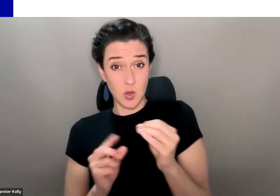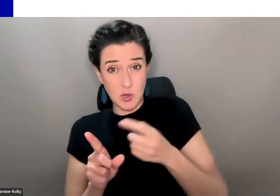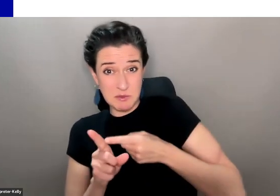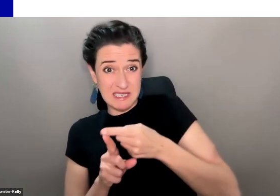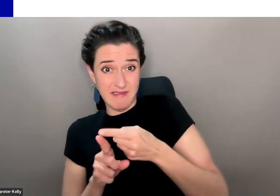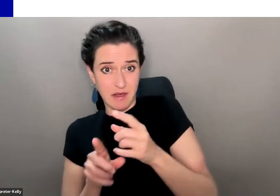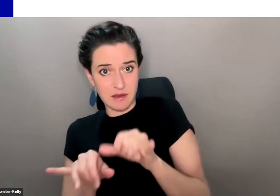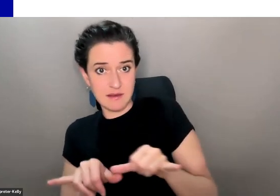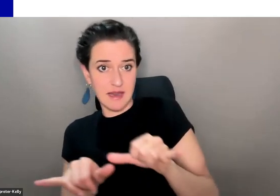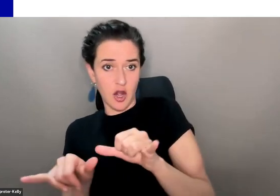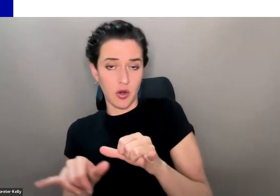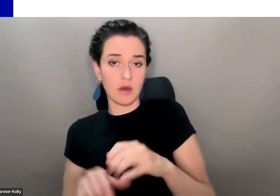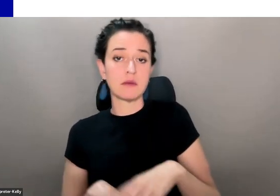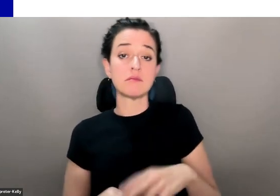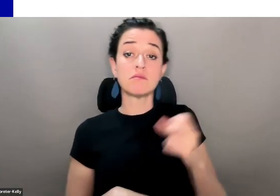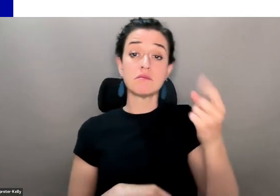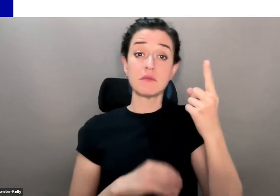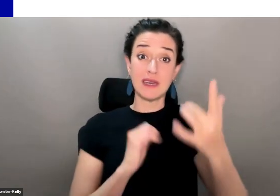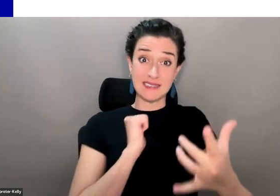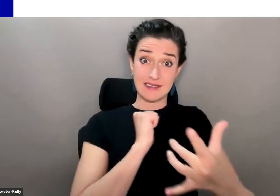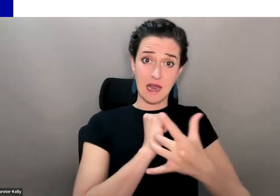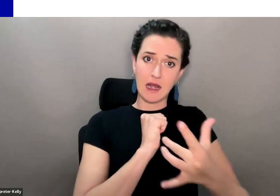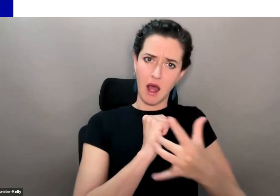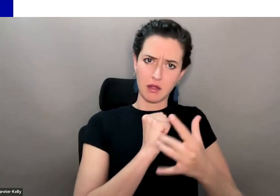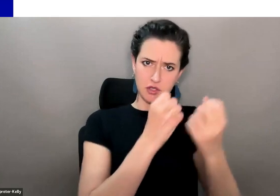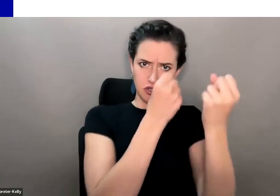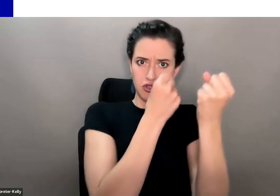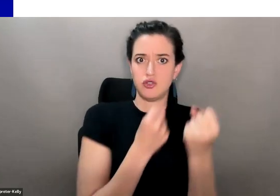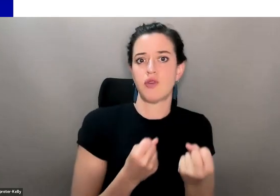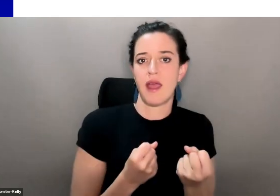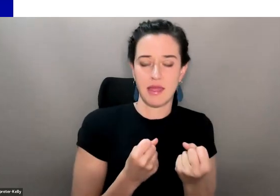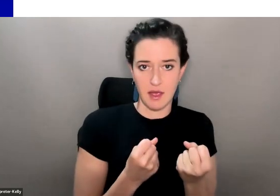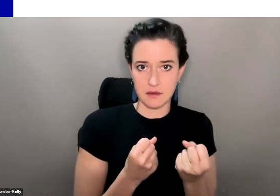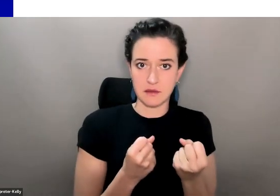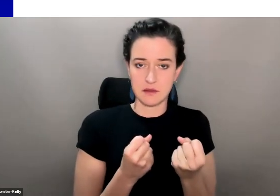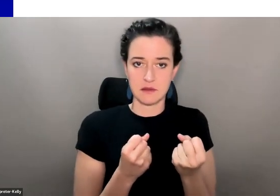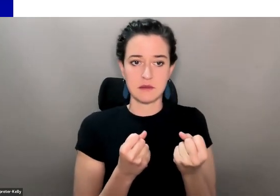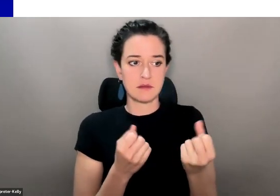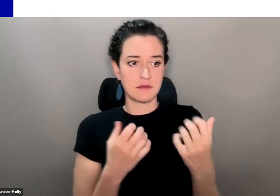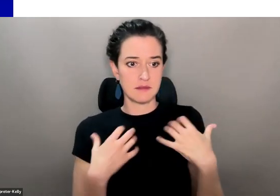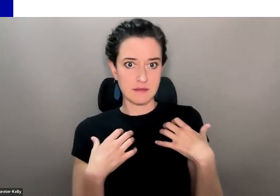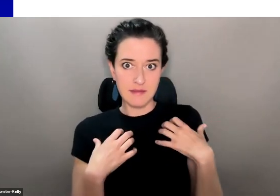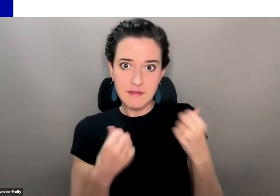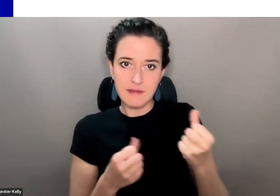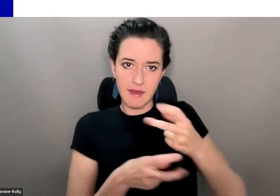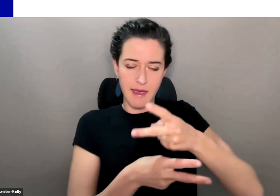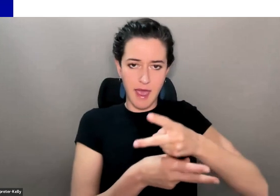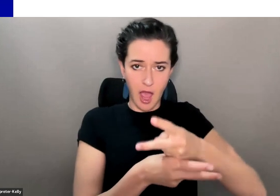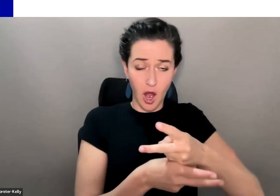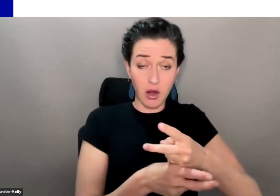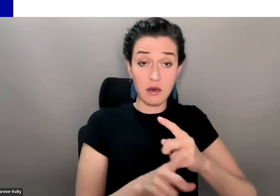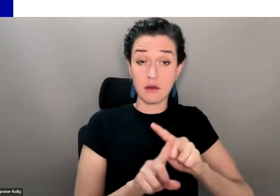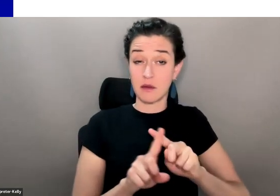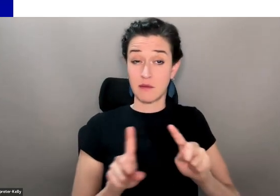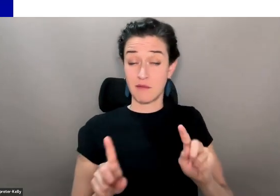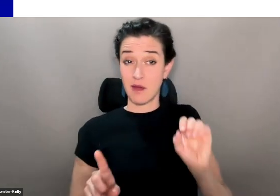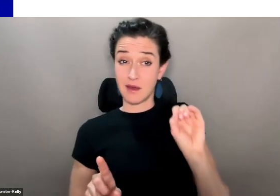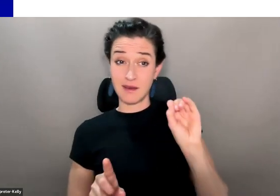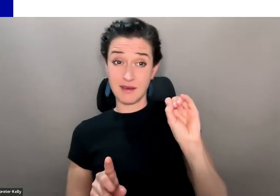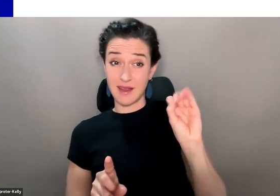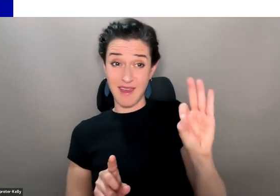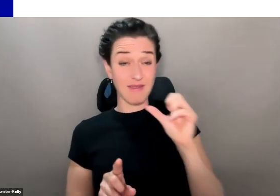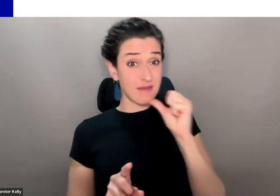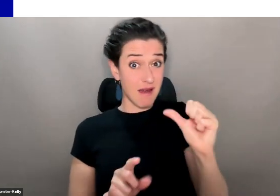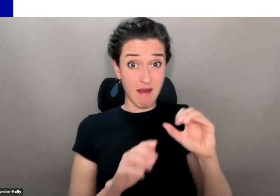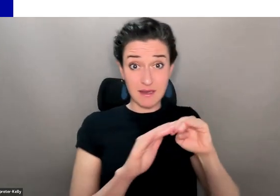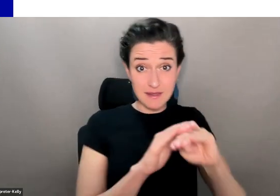technology strengthens health and human services programs and activities in many ways, but when those programs and activities are provided through